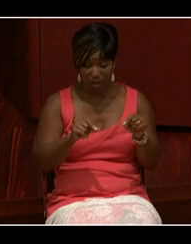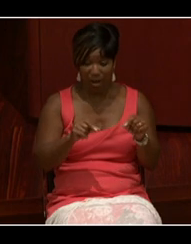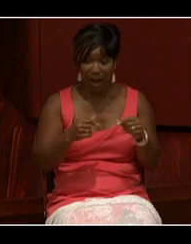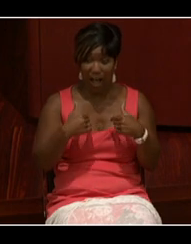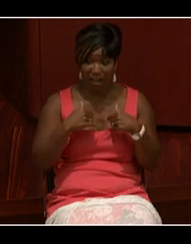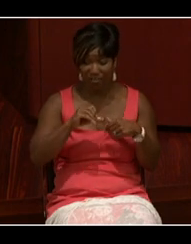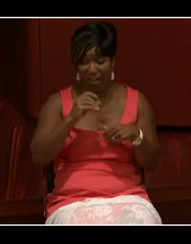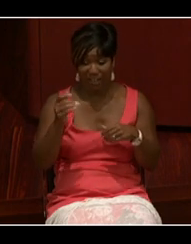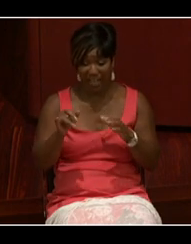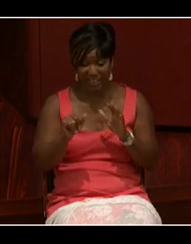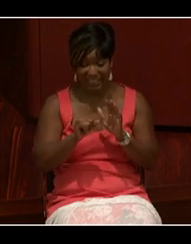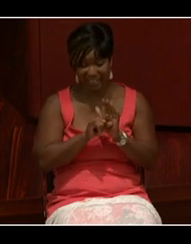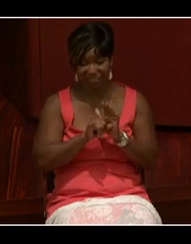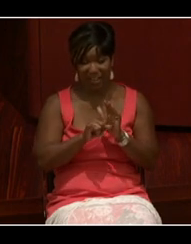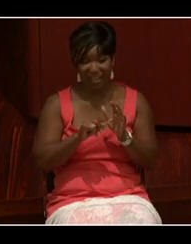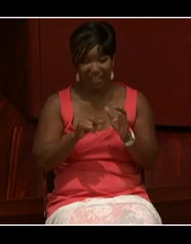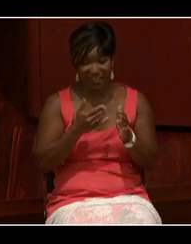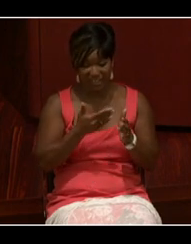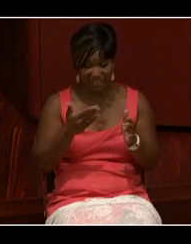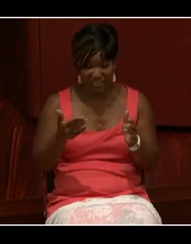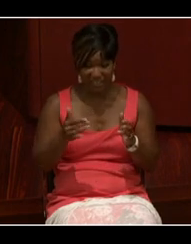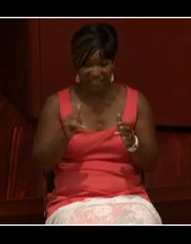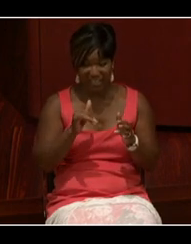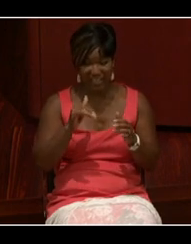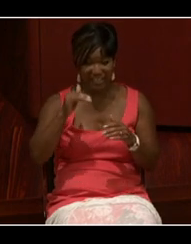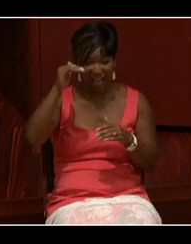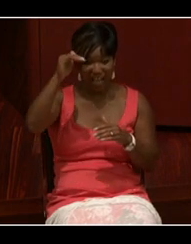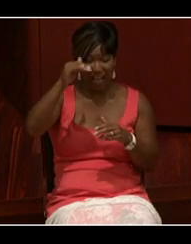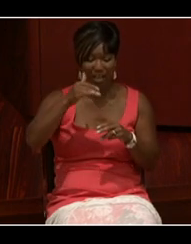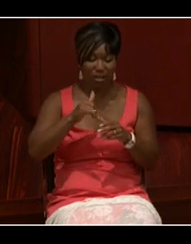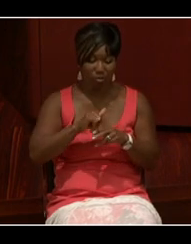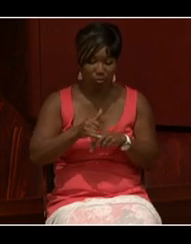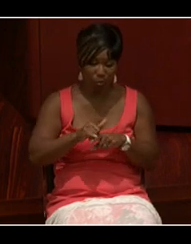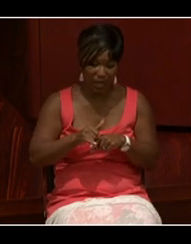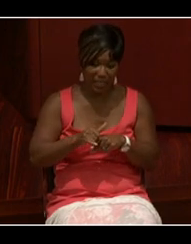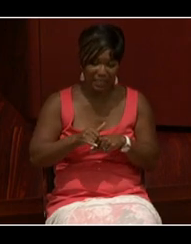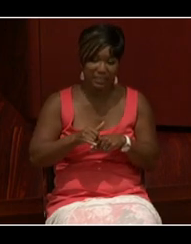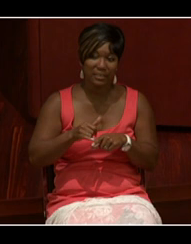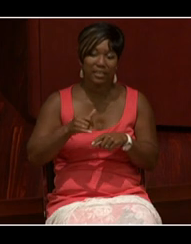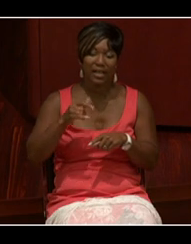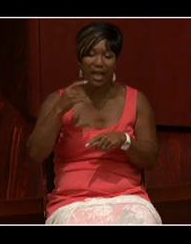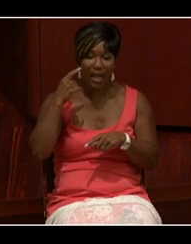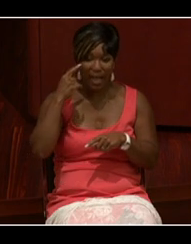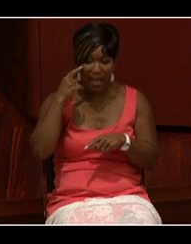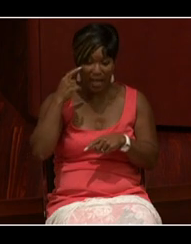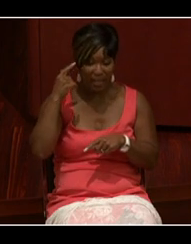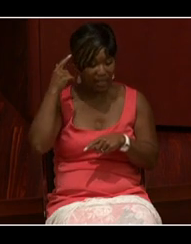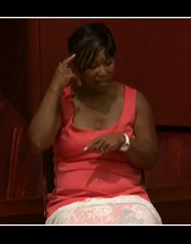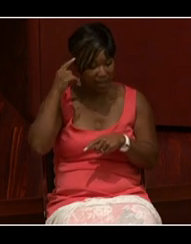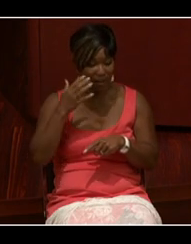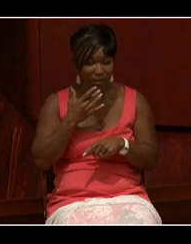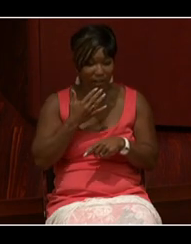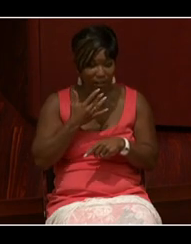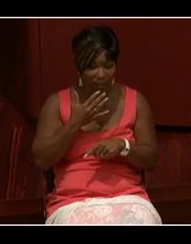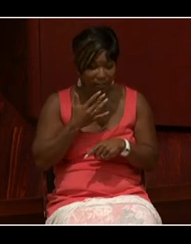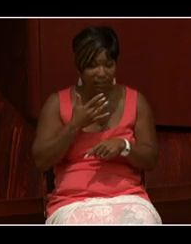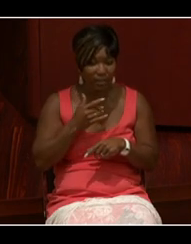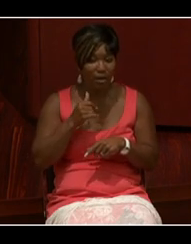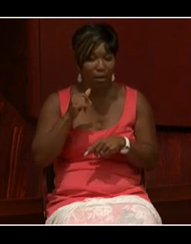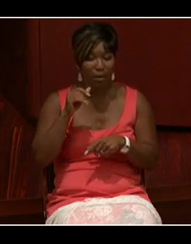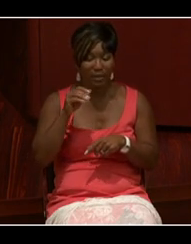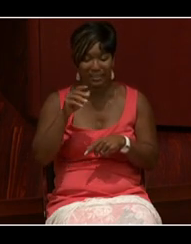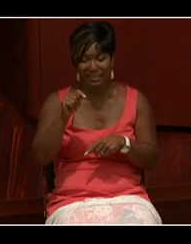features also, such as the height and weight, hair and eye color, marks, you know, they have tattoos or